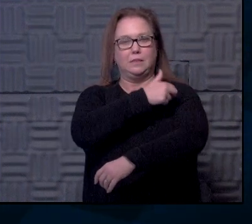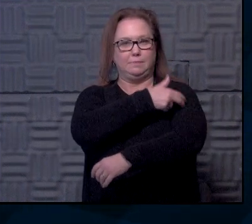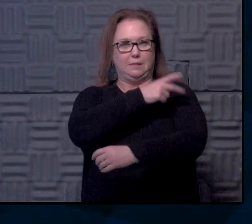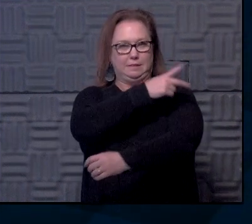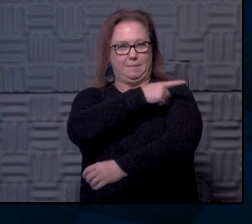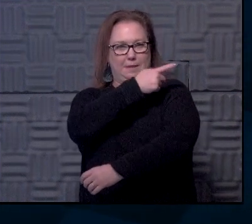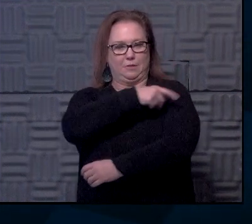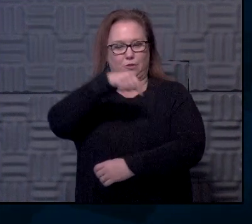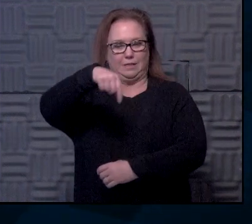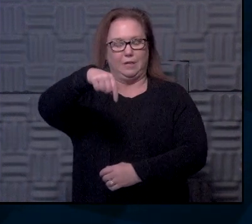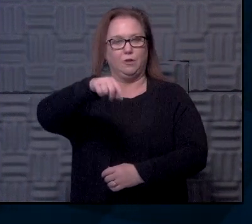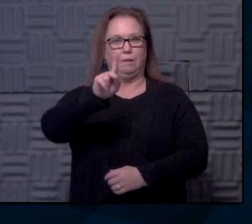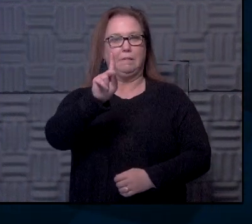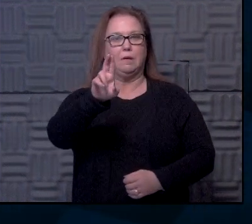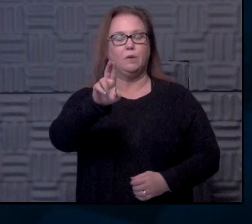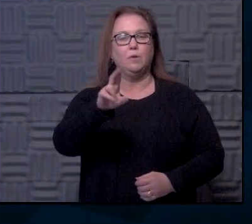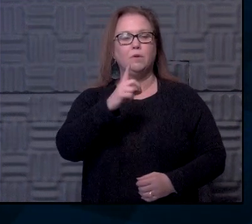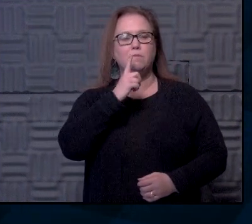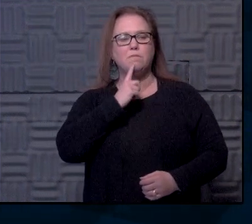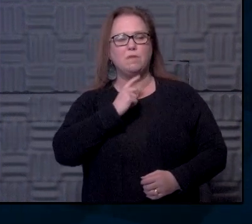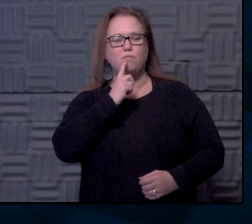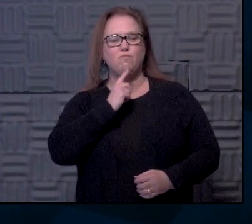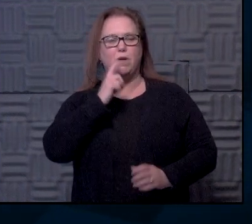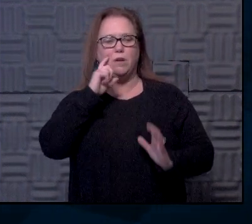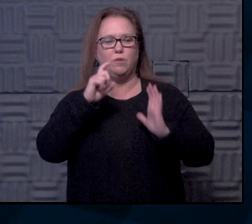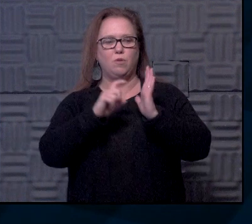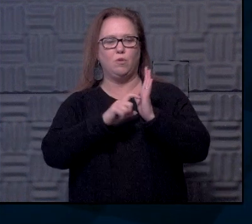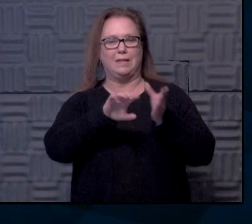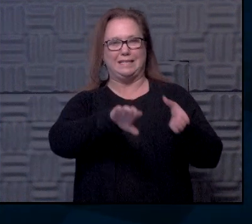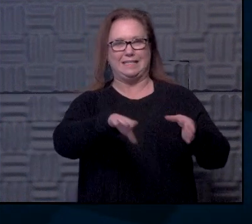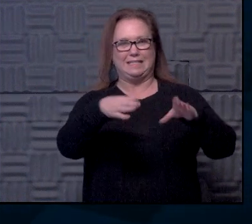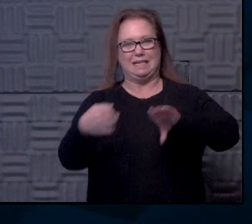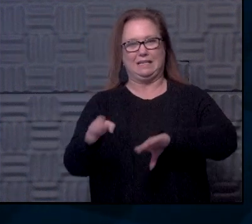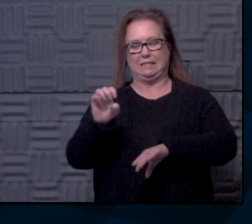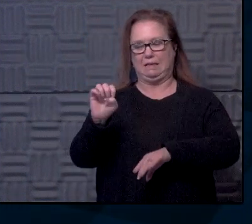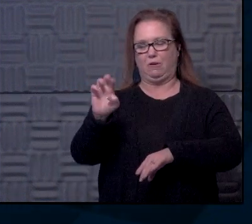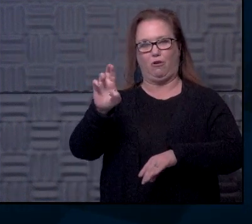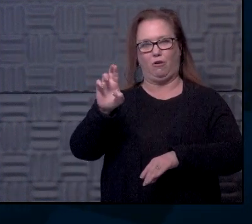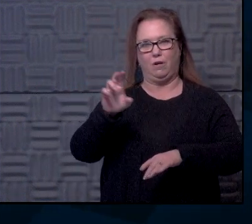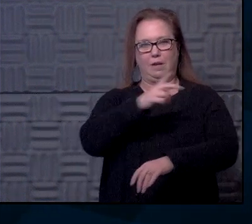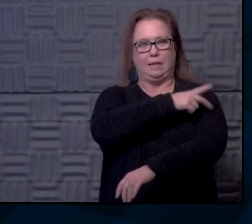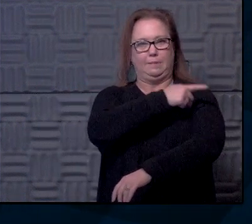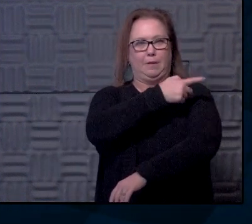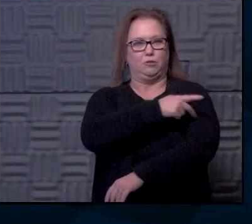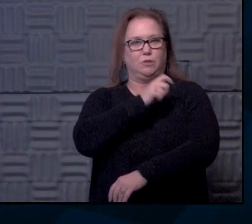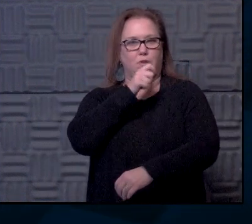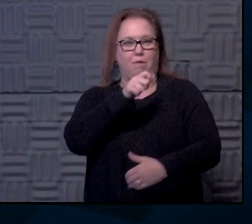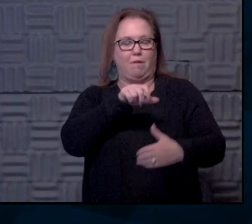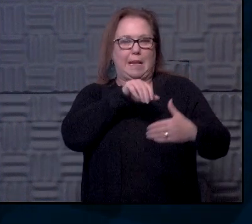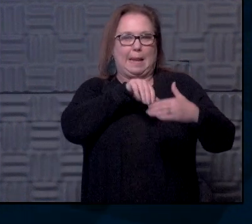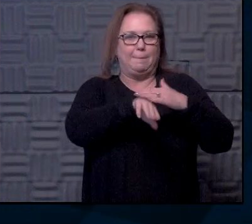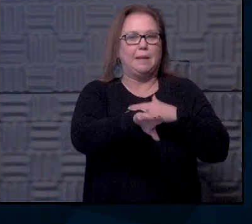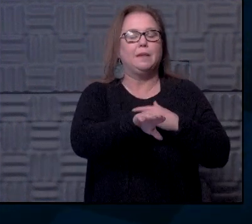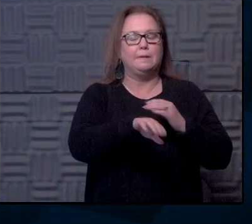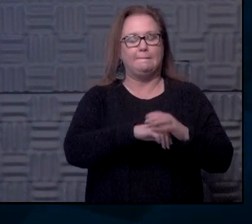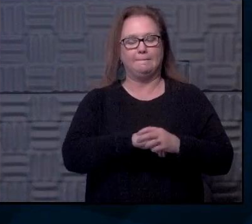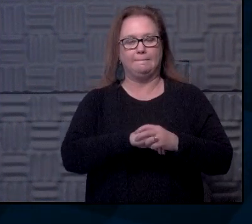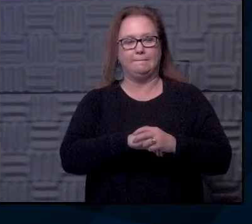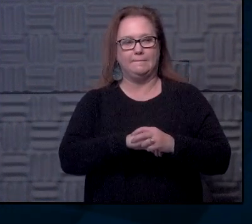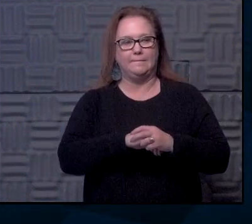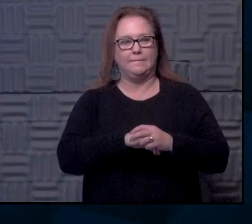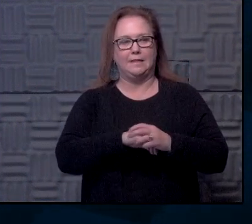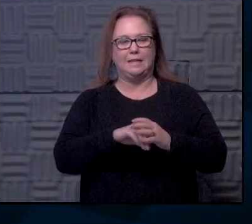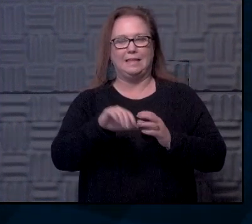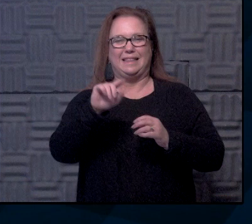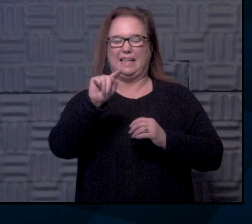month. The sort of red color is deaths that occur in the emergency room, so the patients are not admitted to the hospital yet. And then that